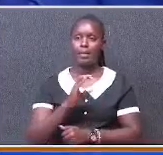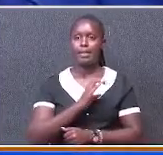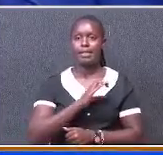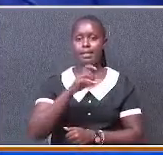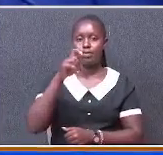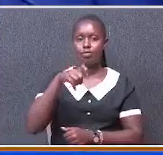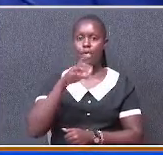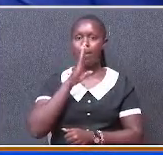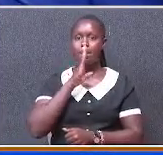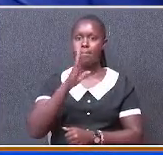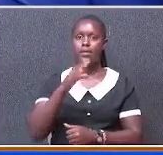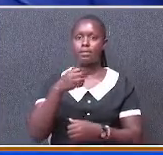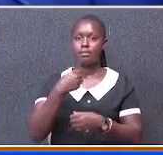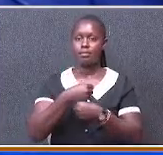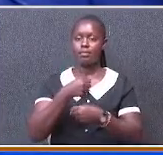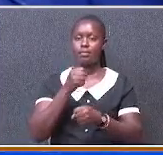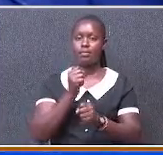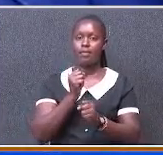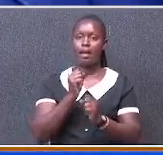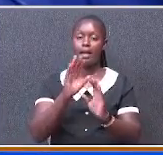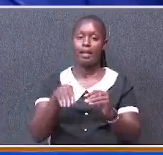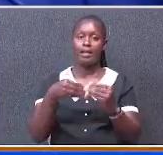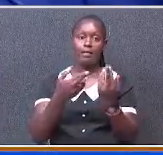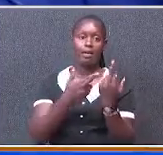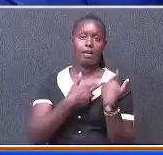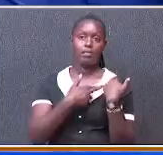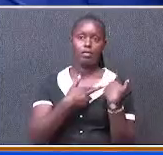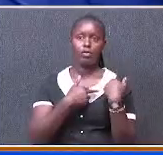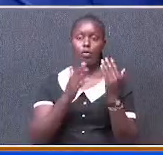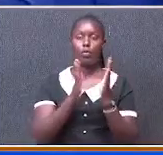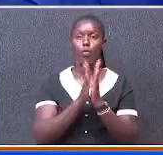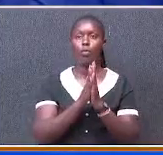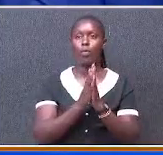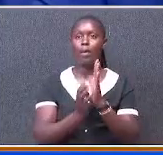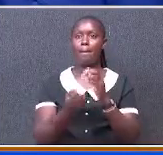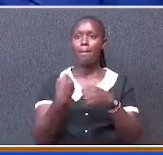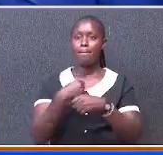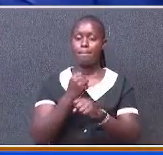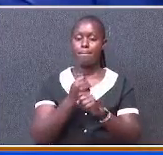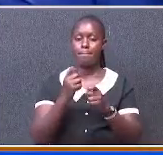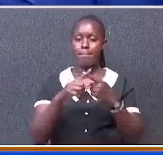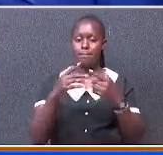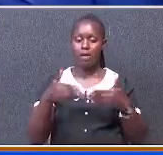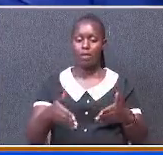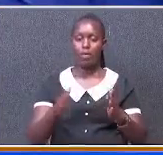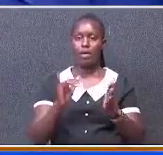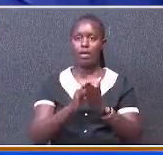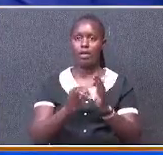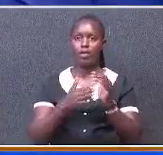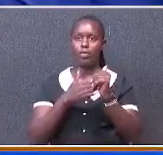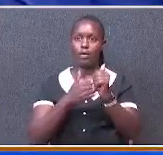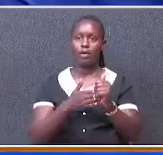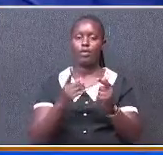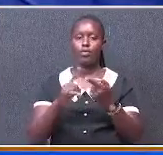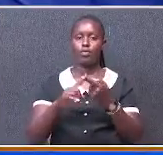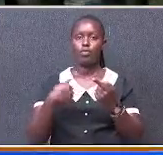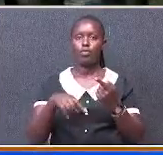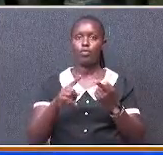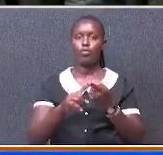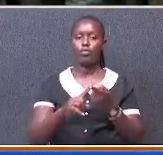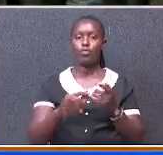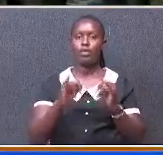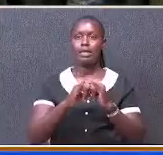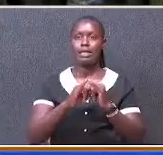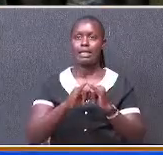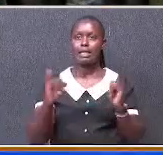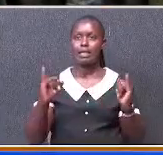be tasked with coming out with a roadmap that will lead to fresh FKF.